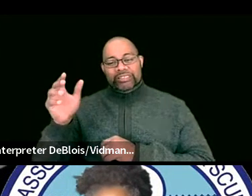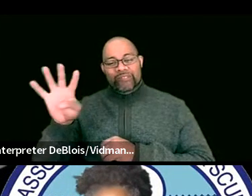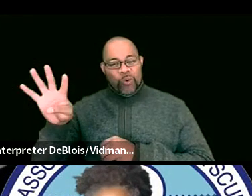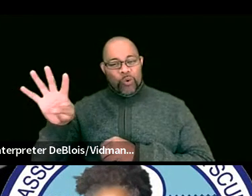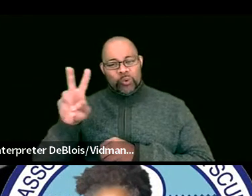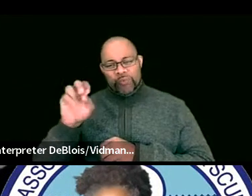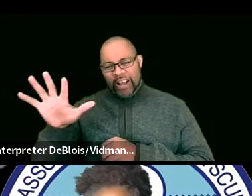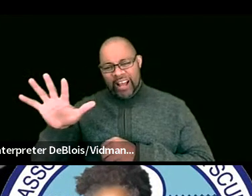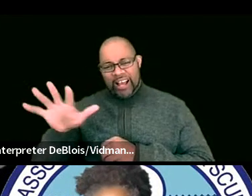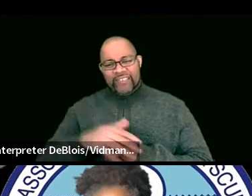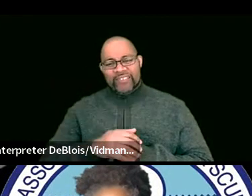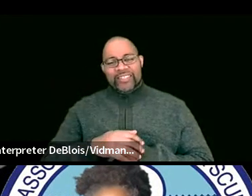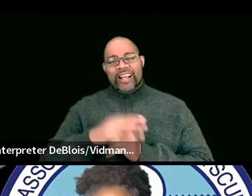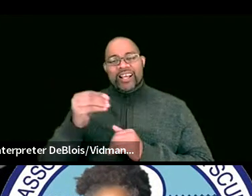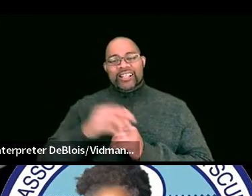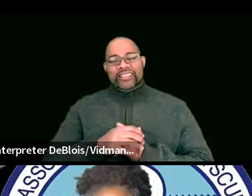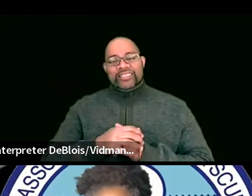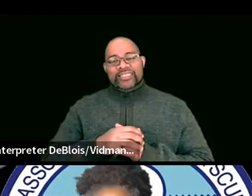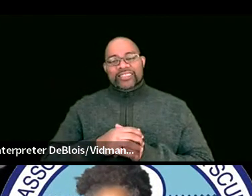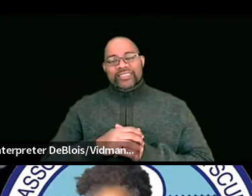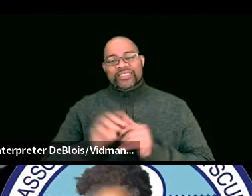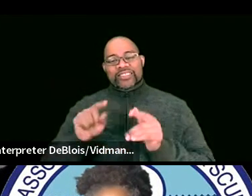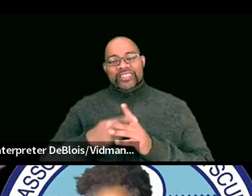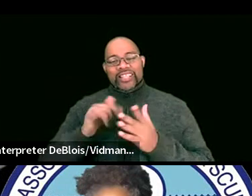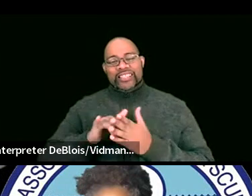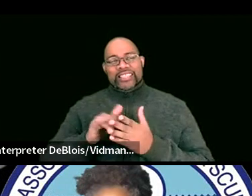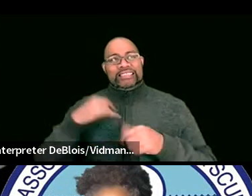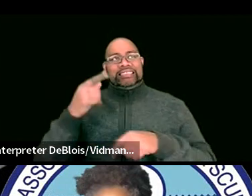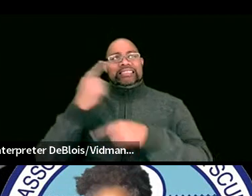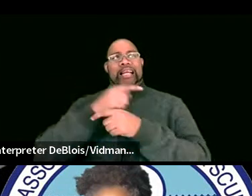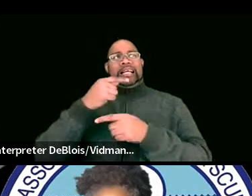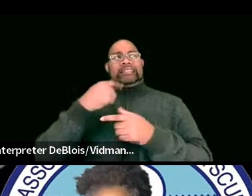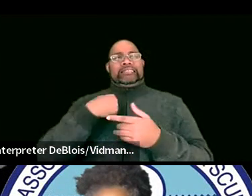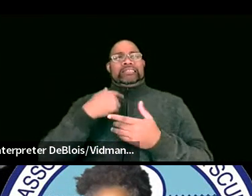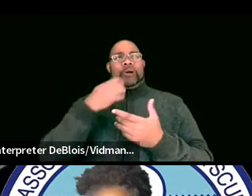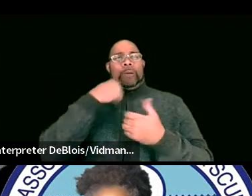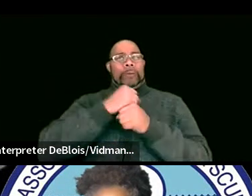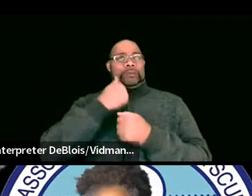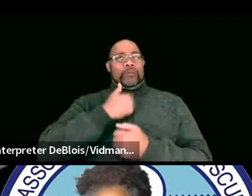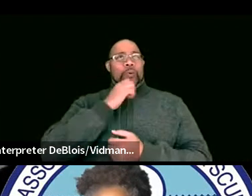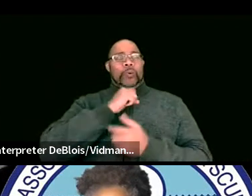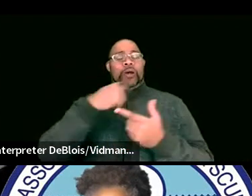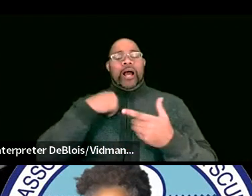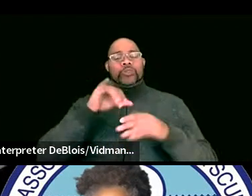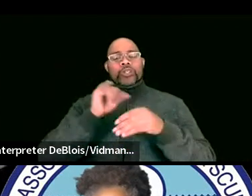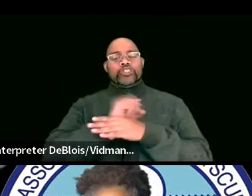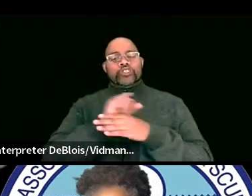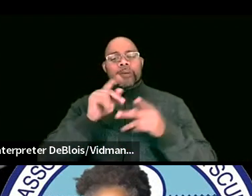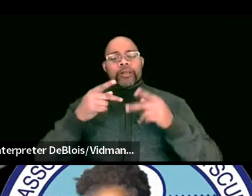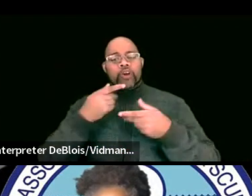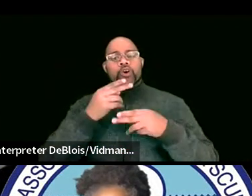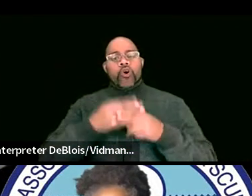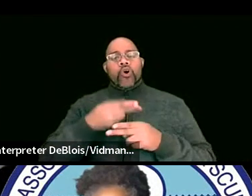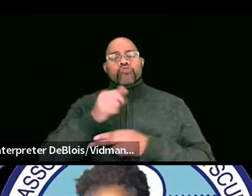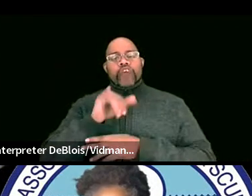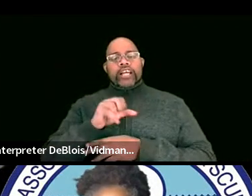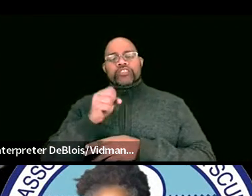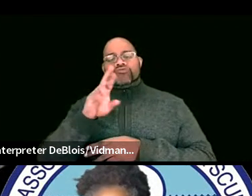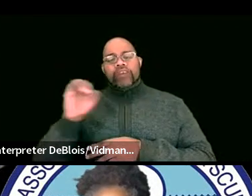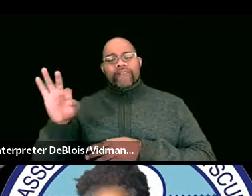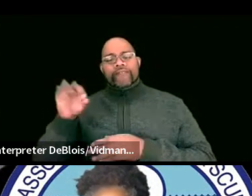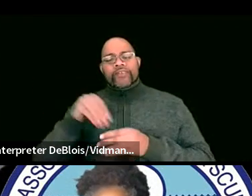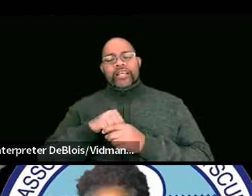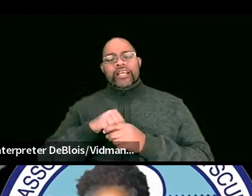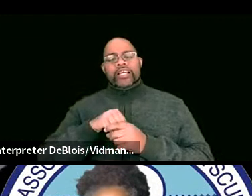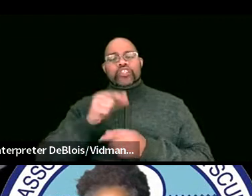2004, 5. And so I guess I'm dating myself. And I was doing an internship at a place called Gray's Reef, which is in Savannah,